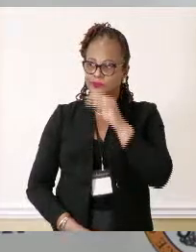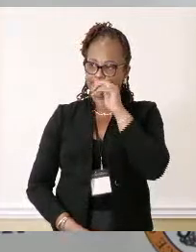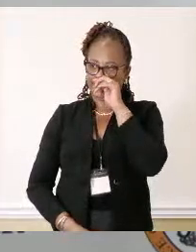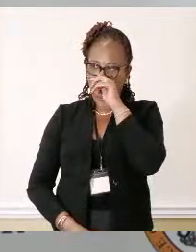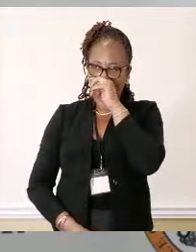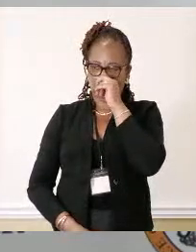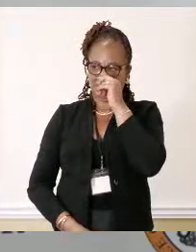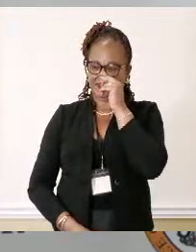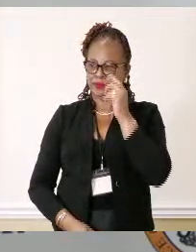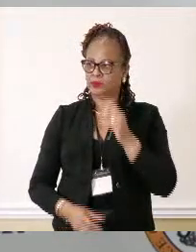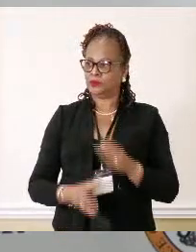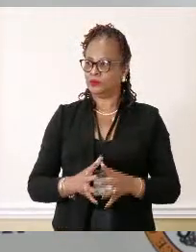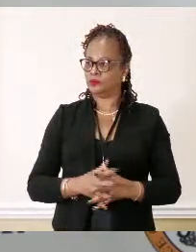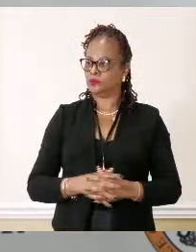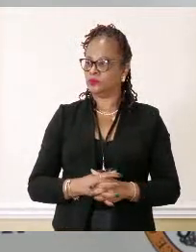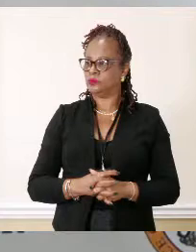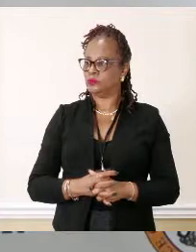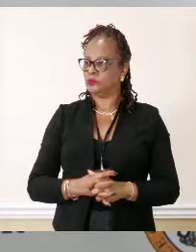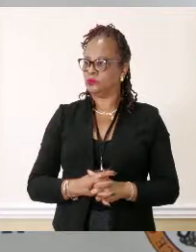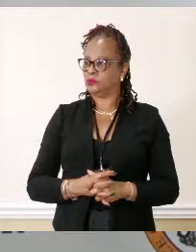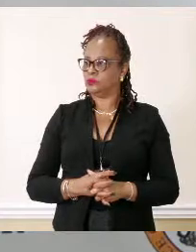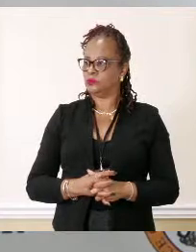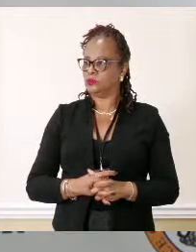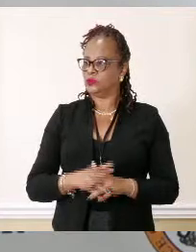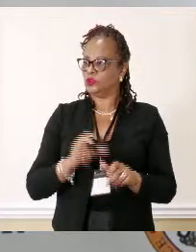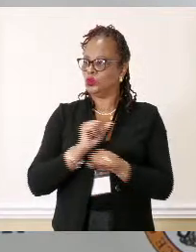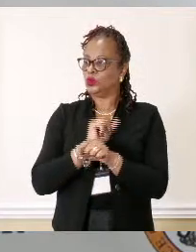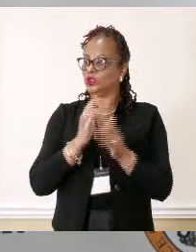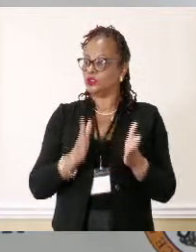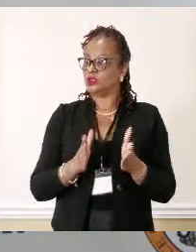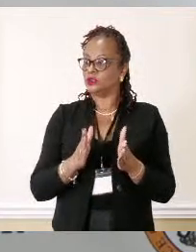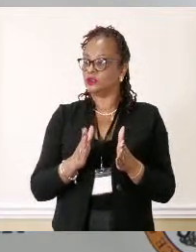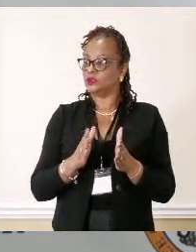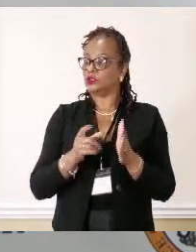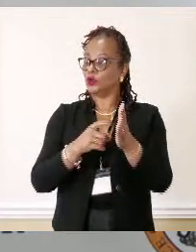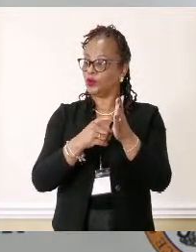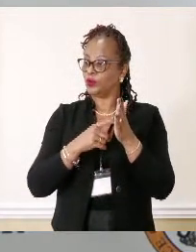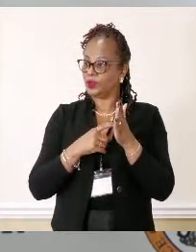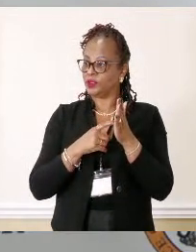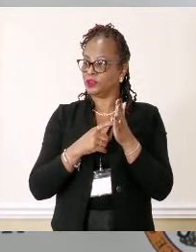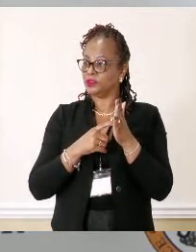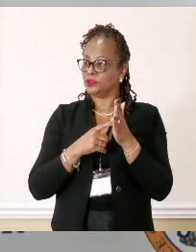workplaces requiring employees to take the vaccine.